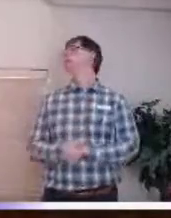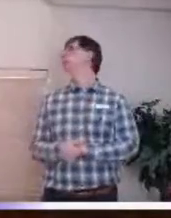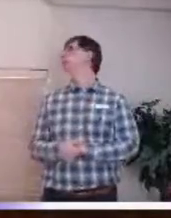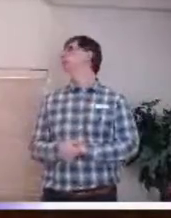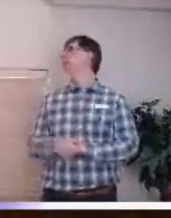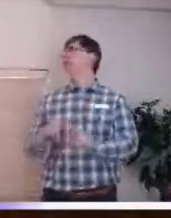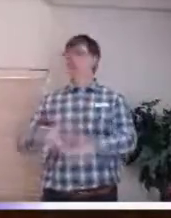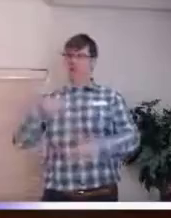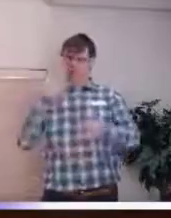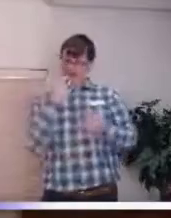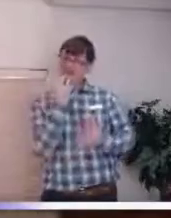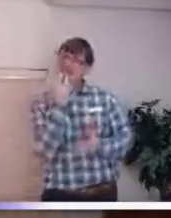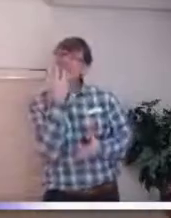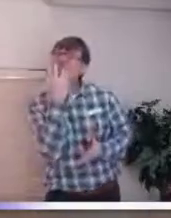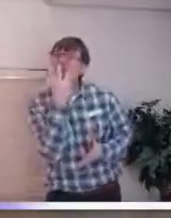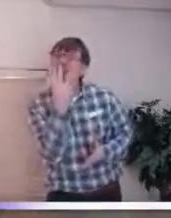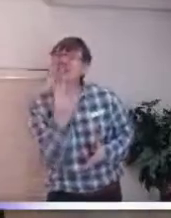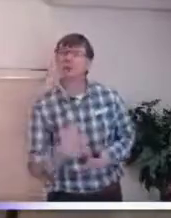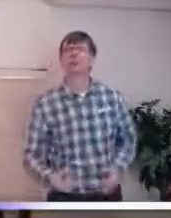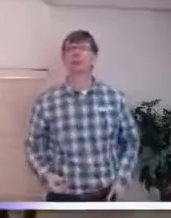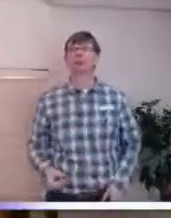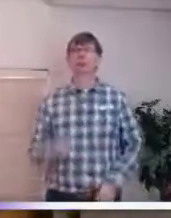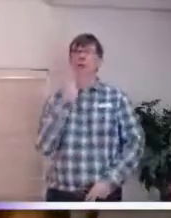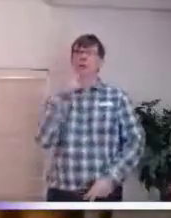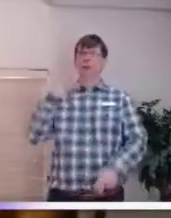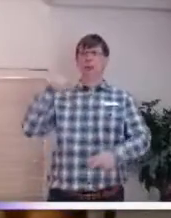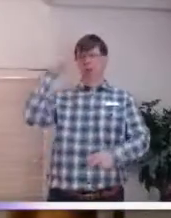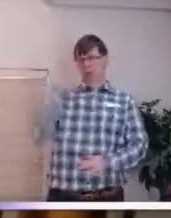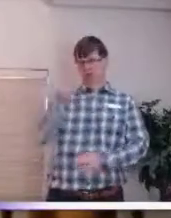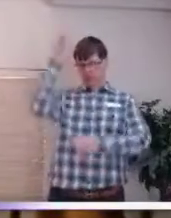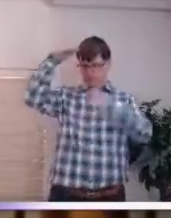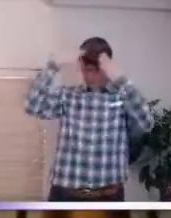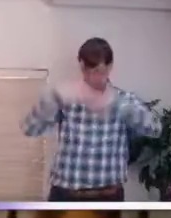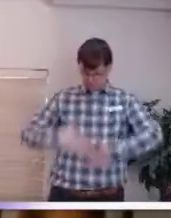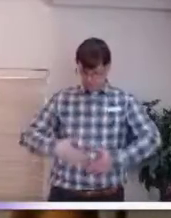were very angry, very upset,